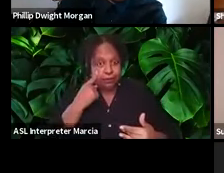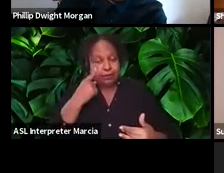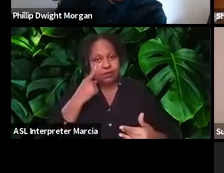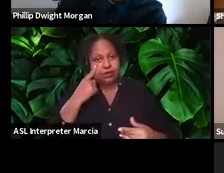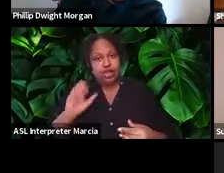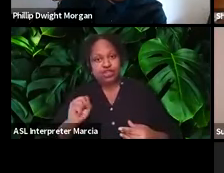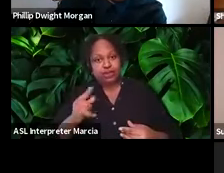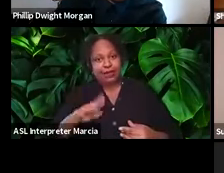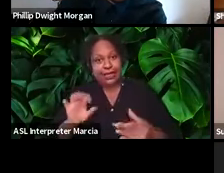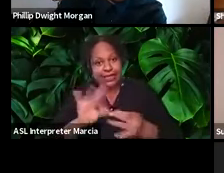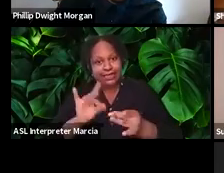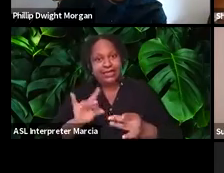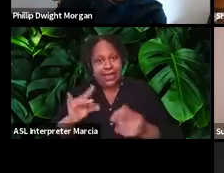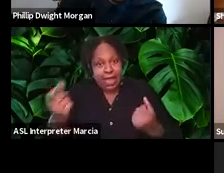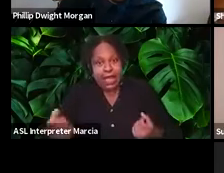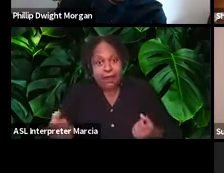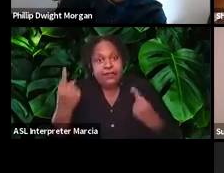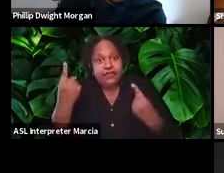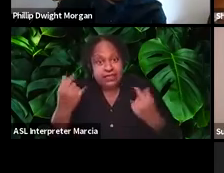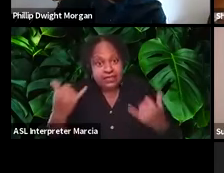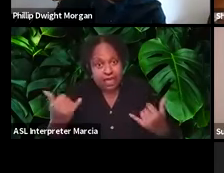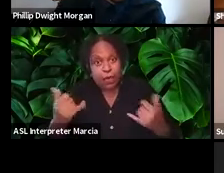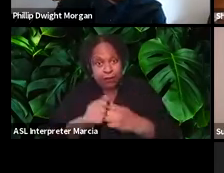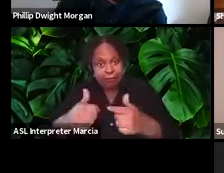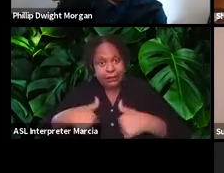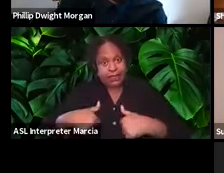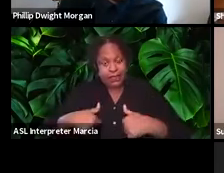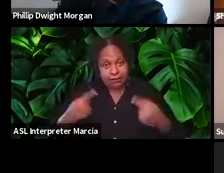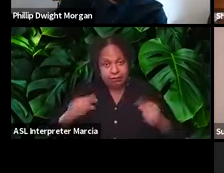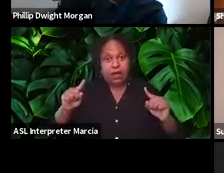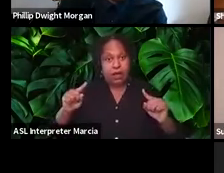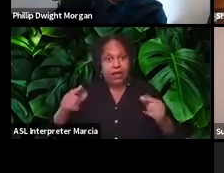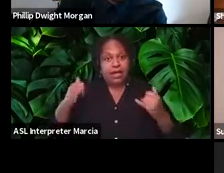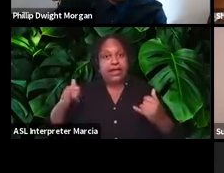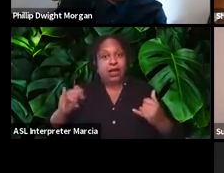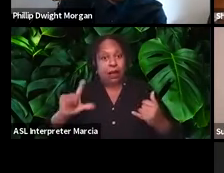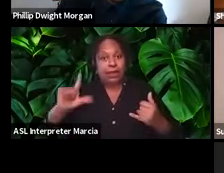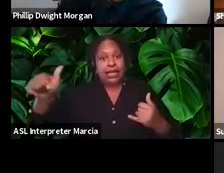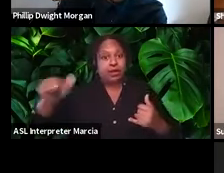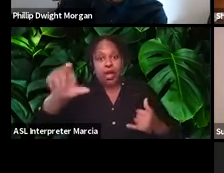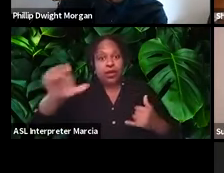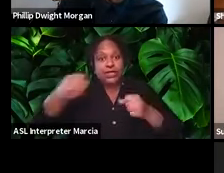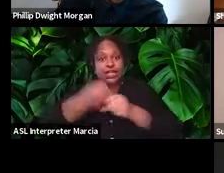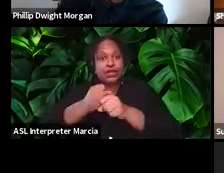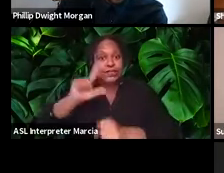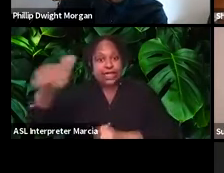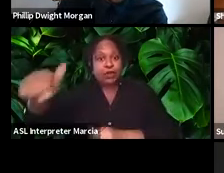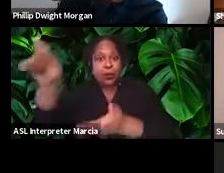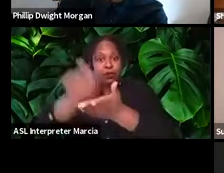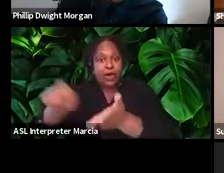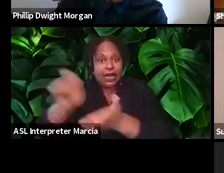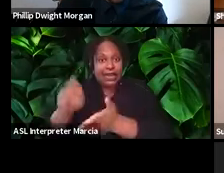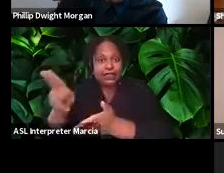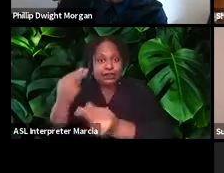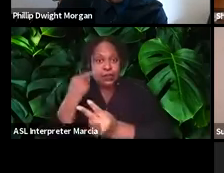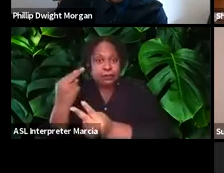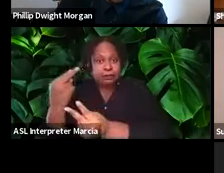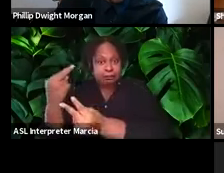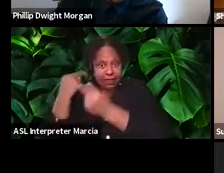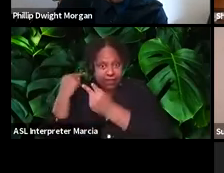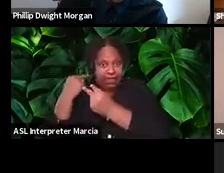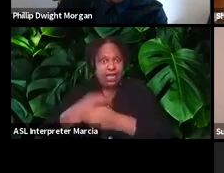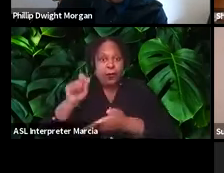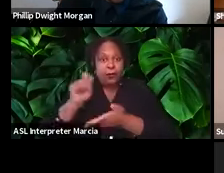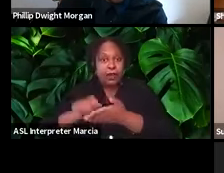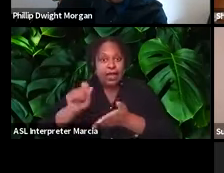said, to empathize with me so that when you're writing the history books 100 years from now, you could actually write it